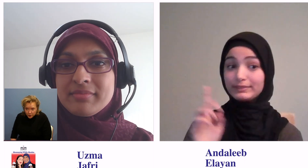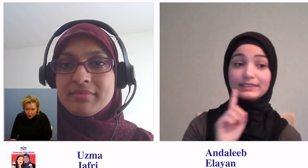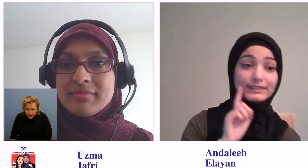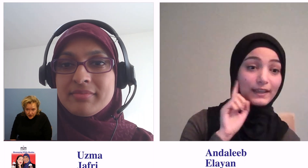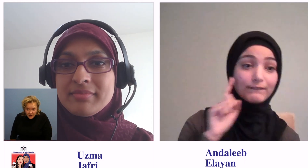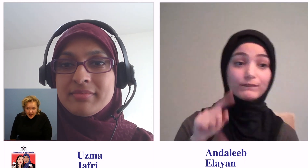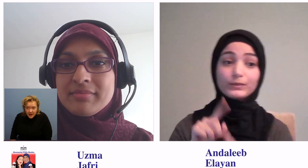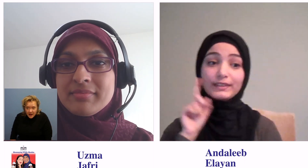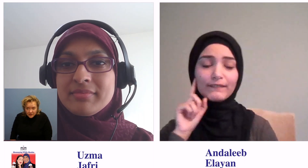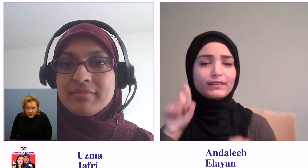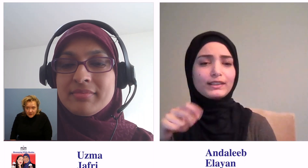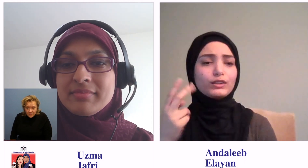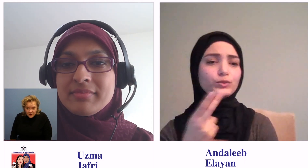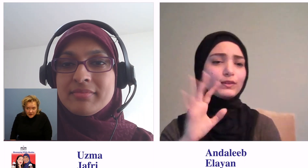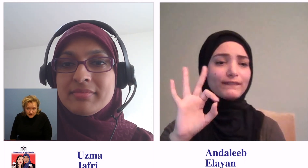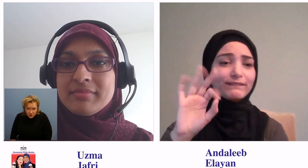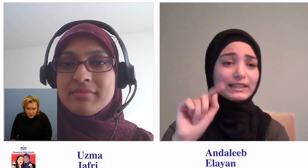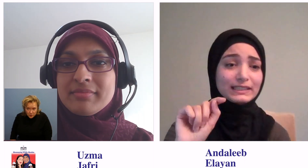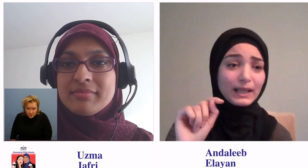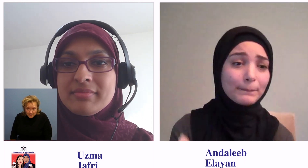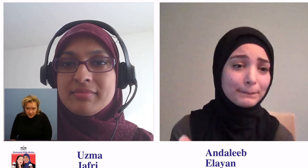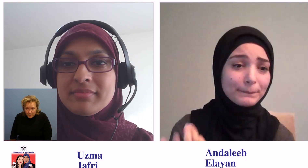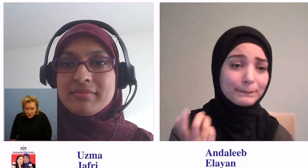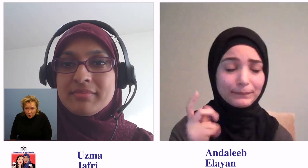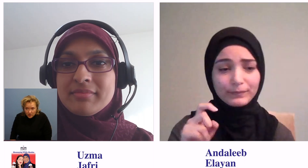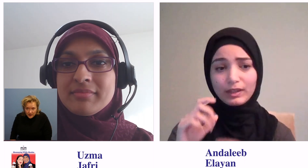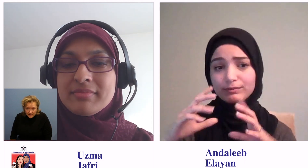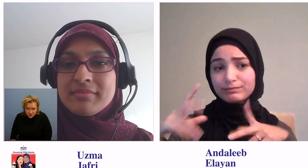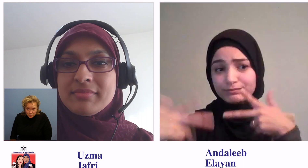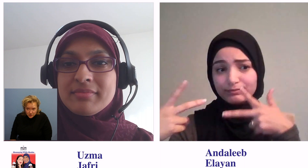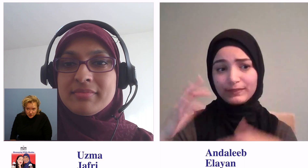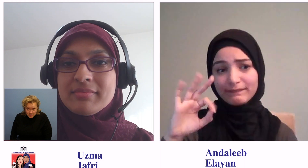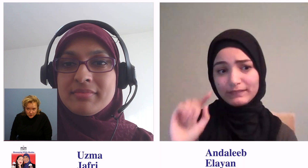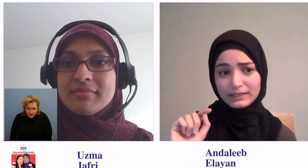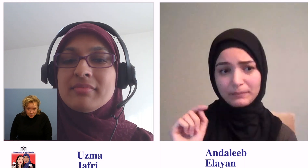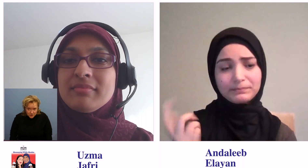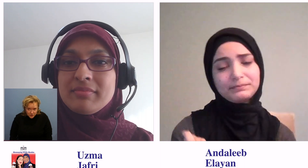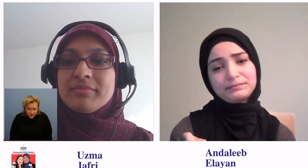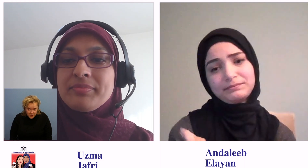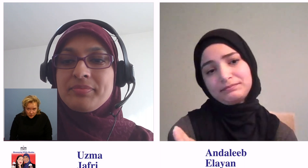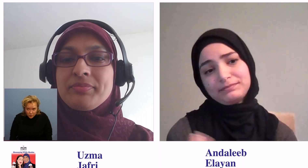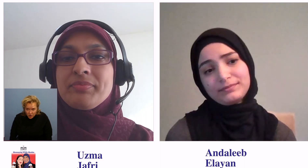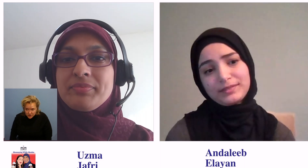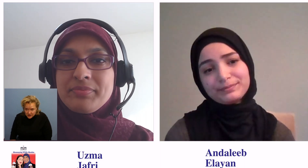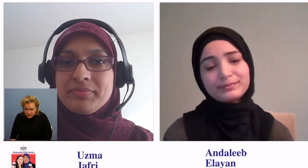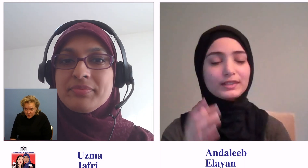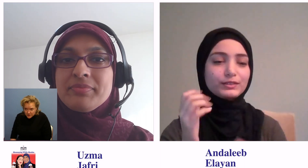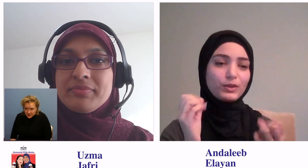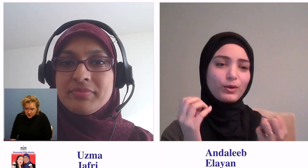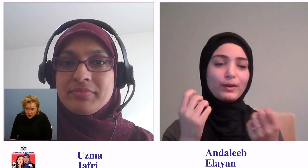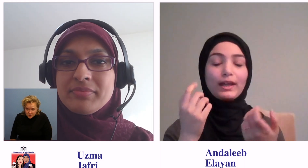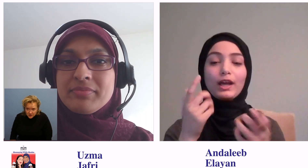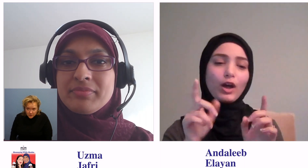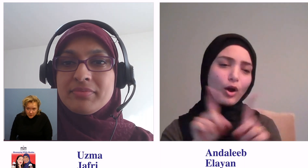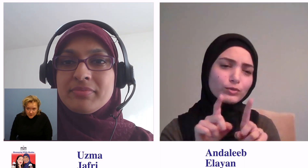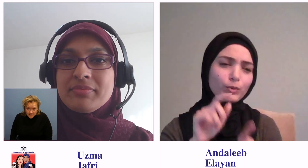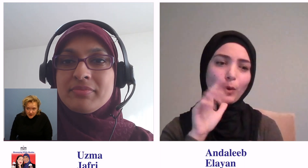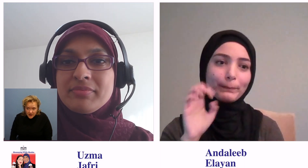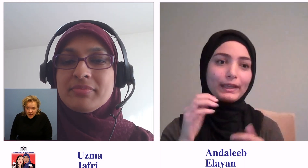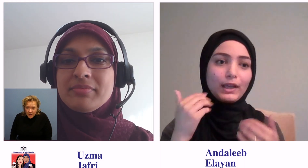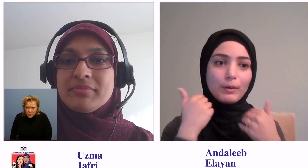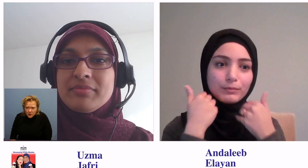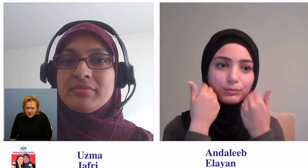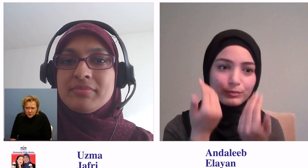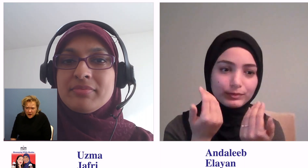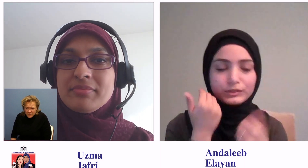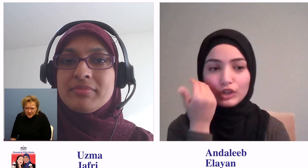an interpreter. And then the interpreter will make the phone call and do what, just what the interpreter is doing here, watch the deaf person and talk to the hearing person.